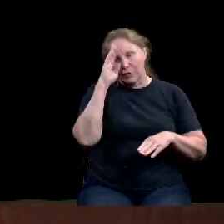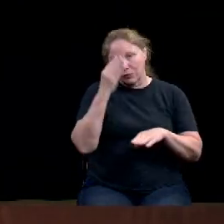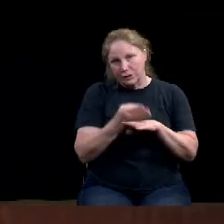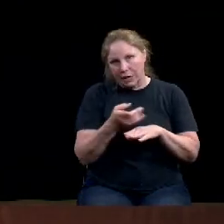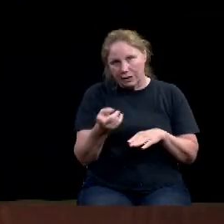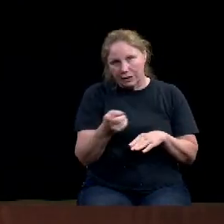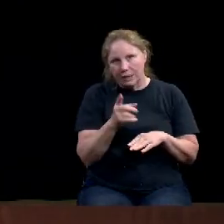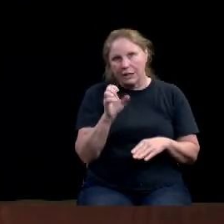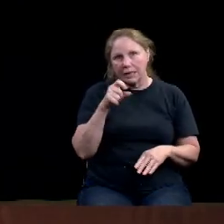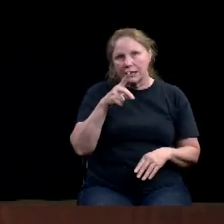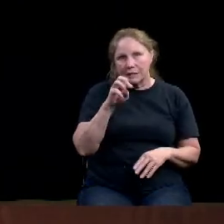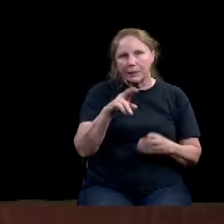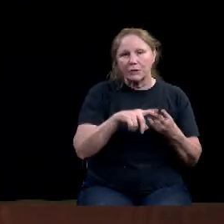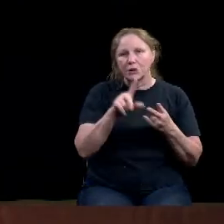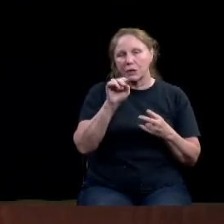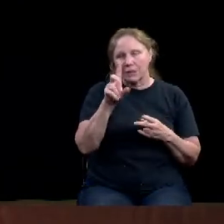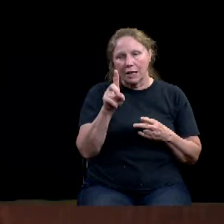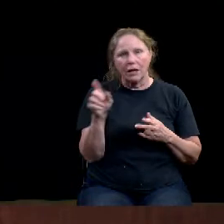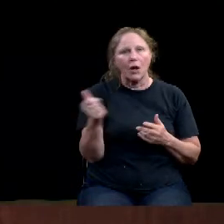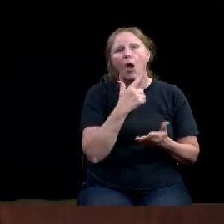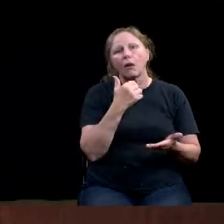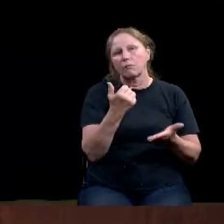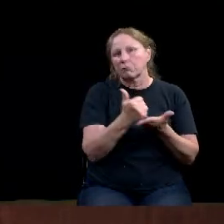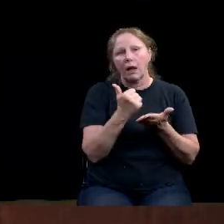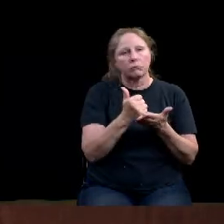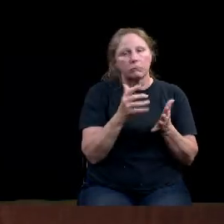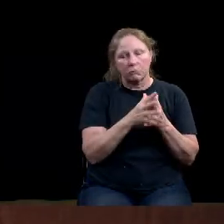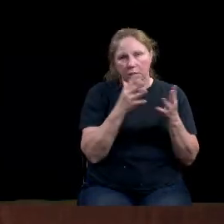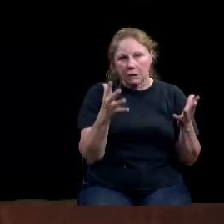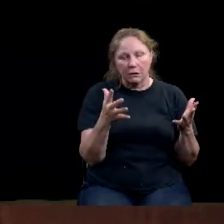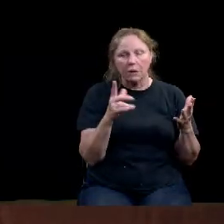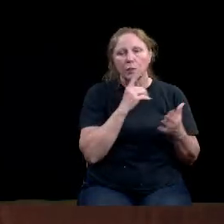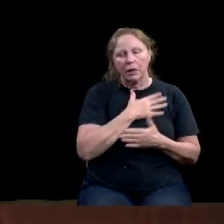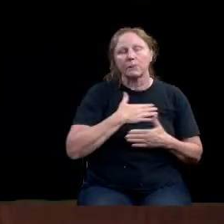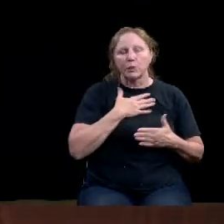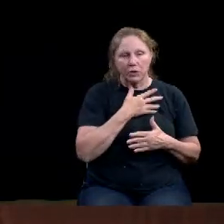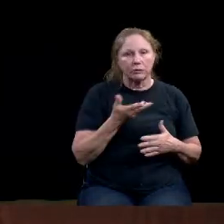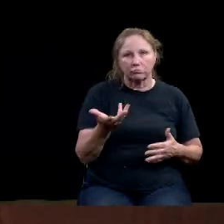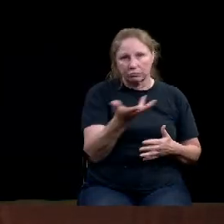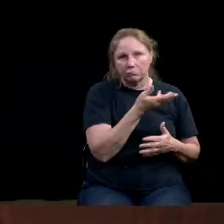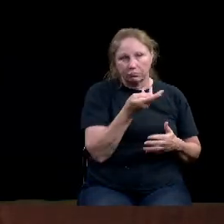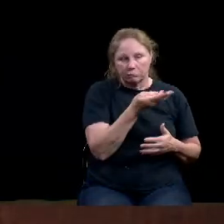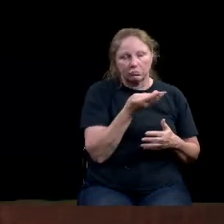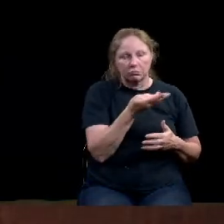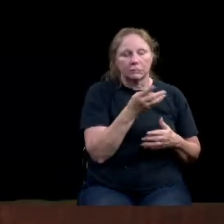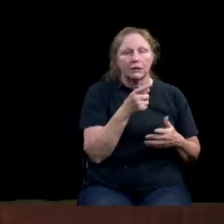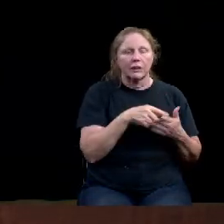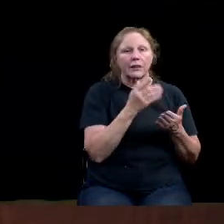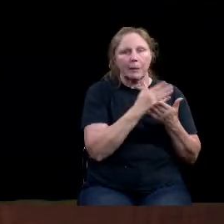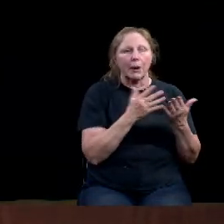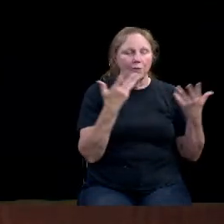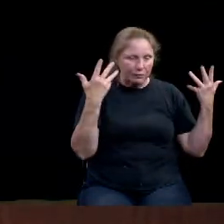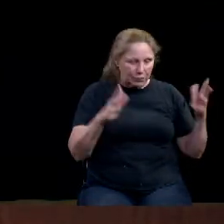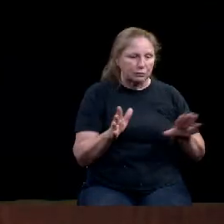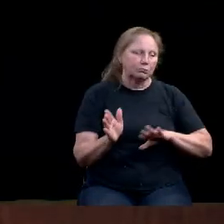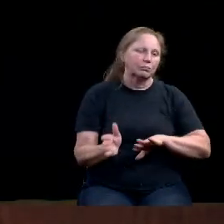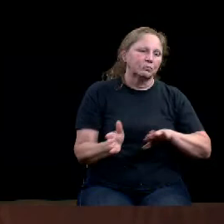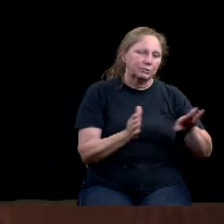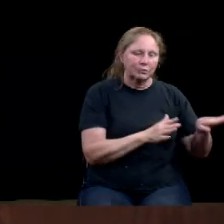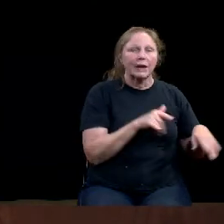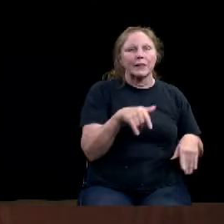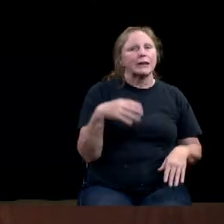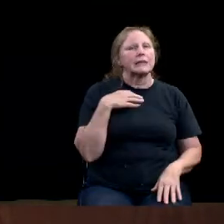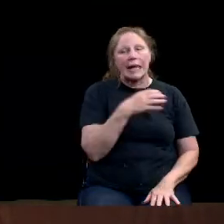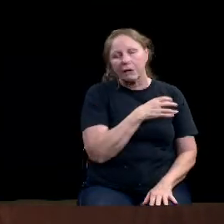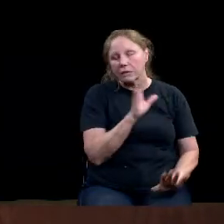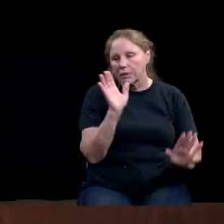is over. This council, I'm so happy to be here. When I got in here 5 years ago, different council, just a very strong council, and this, you